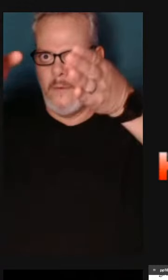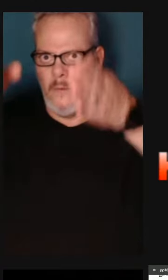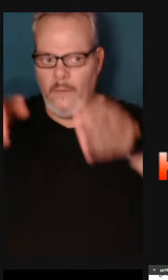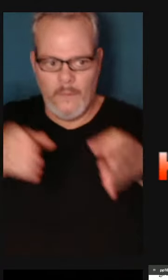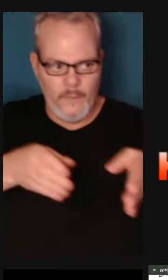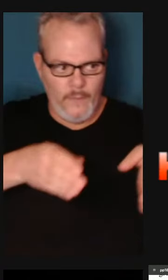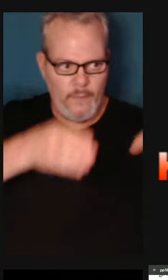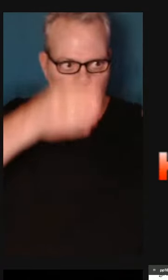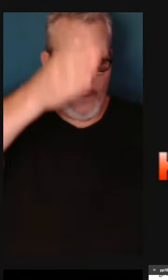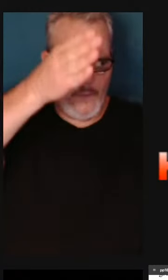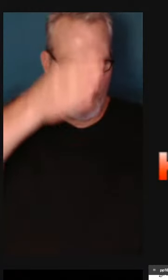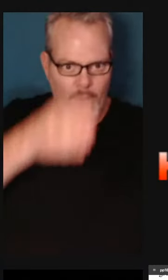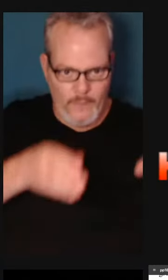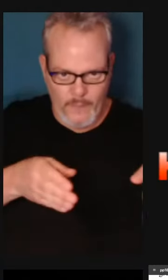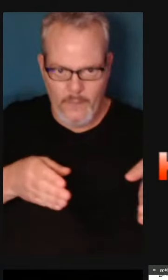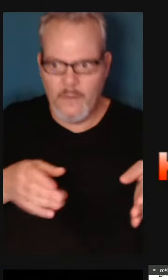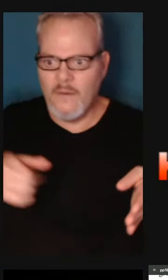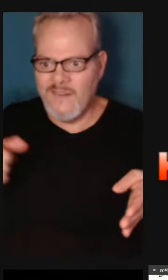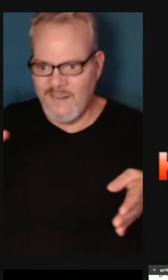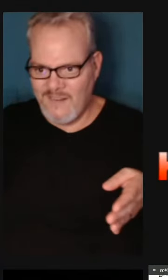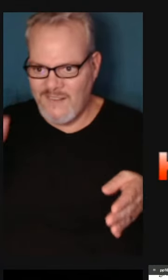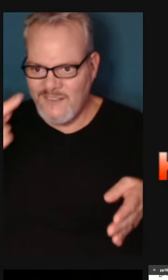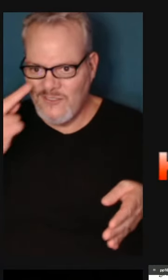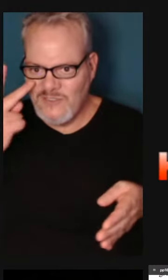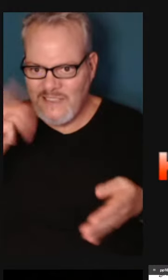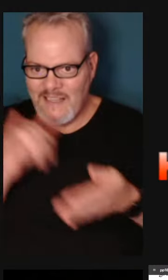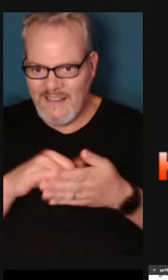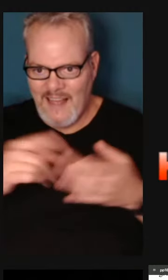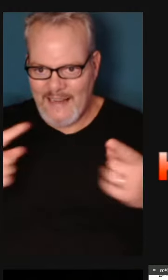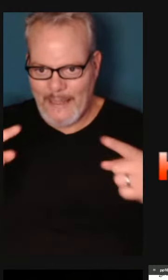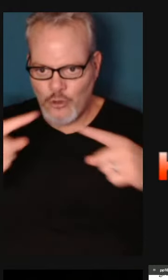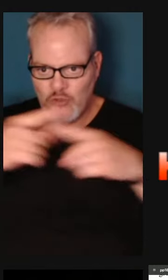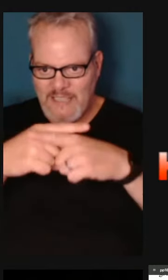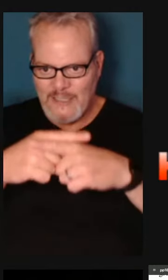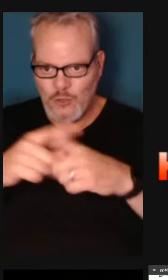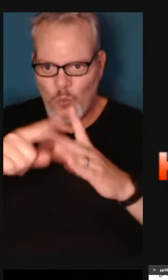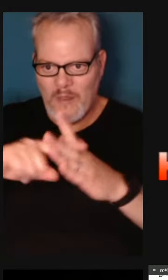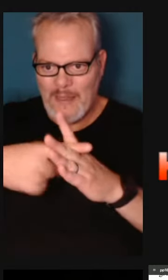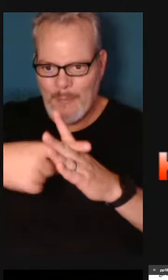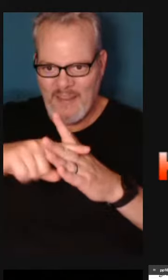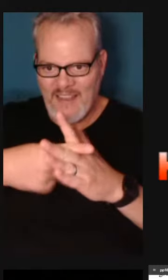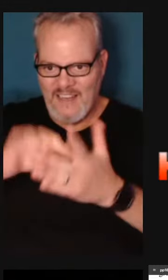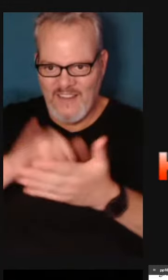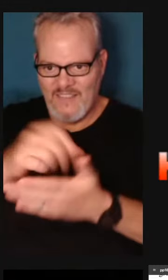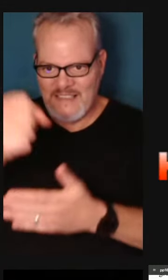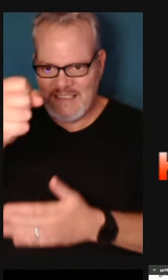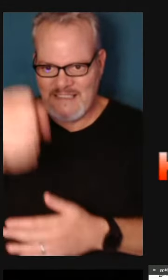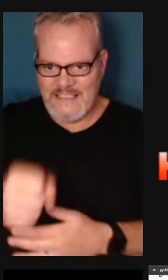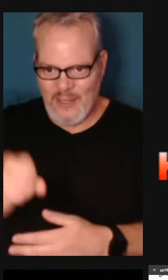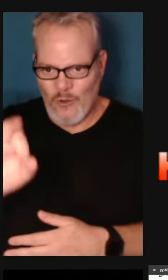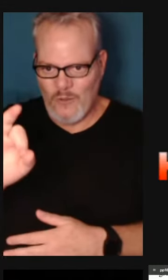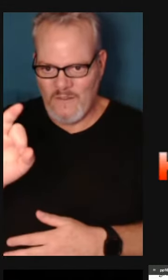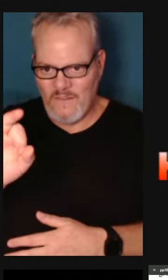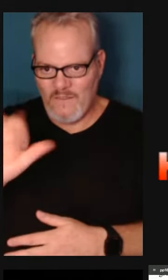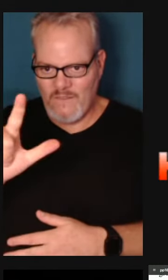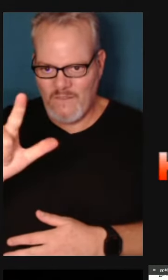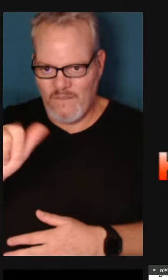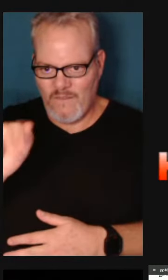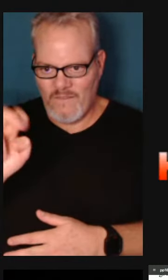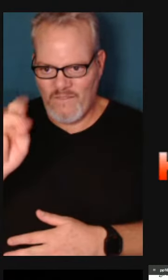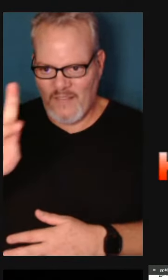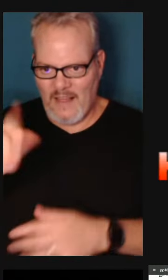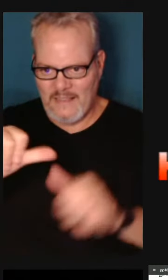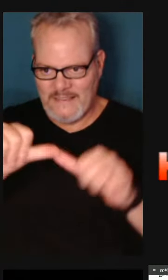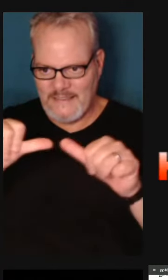cumulate flowing base. And that intersects with the beginning of this south flank structure, which is bounded by the rift